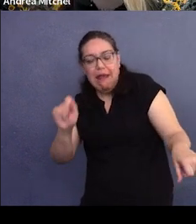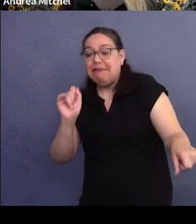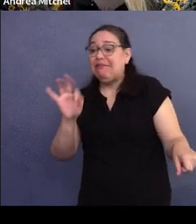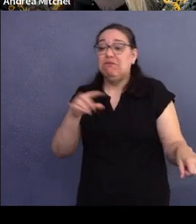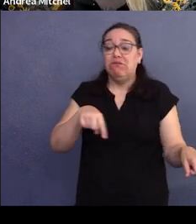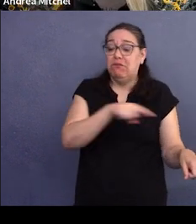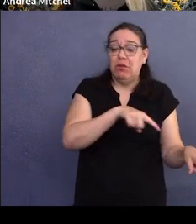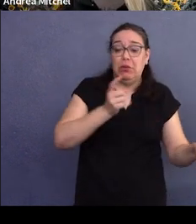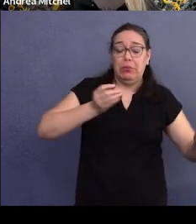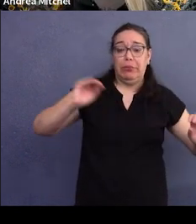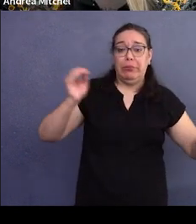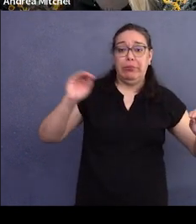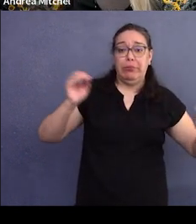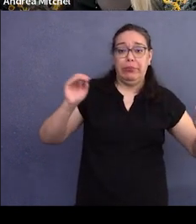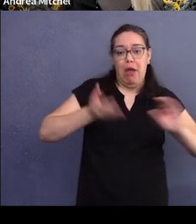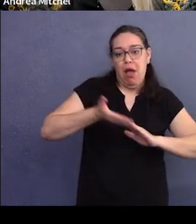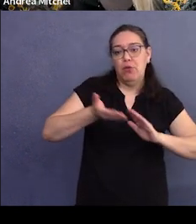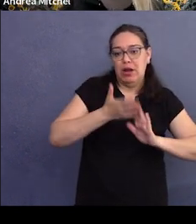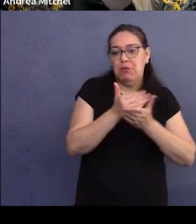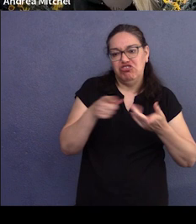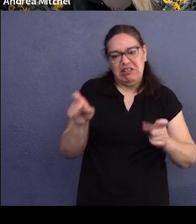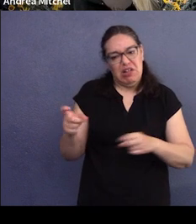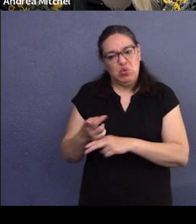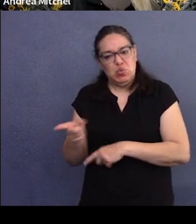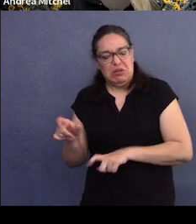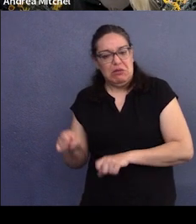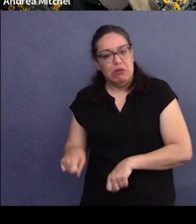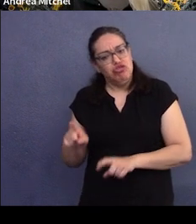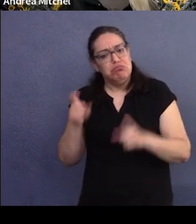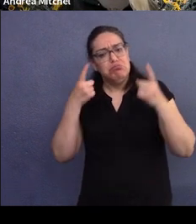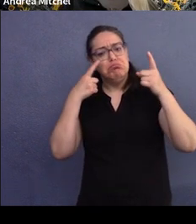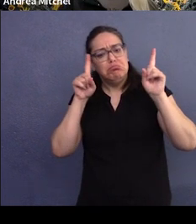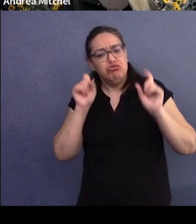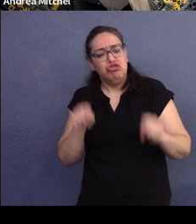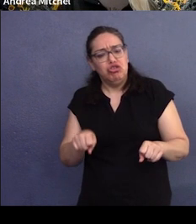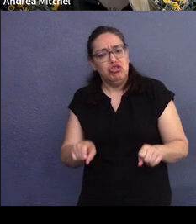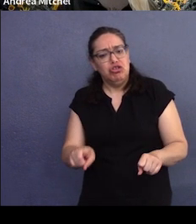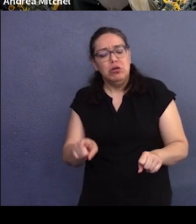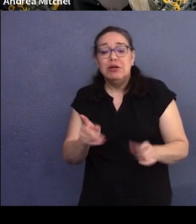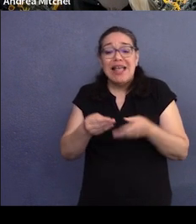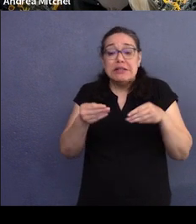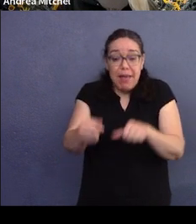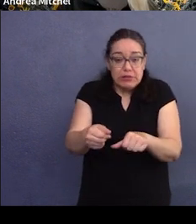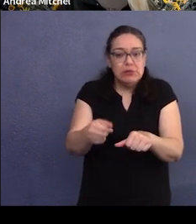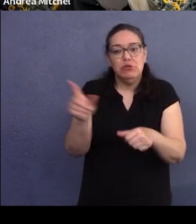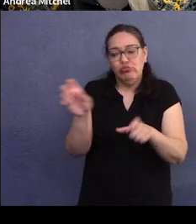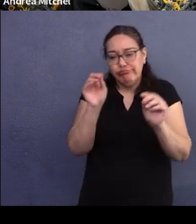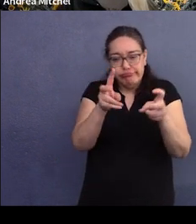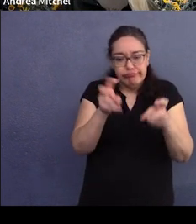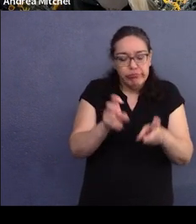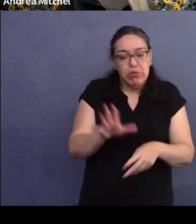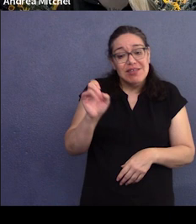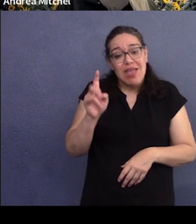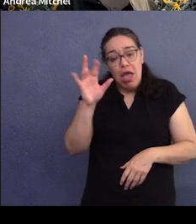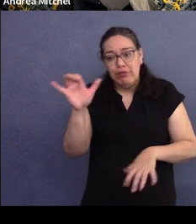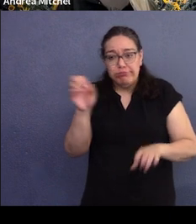have an operating budget. So this should work for you. Expenses, you would plug in your salaries. You can